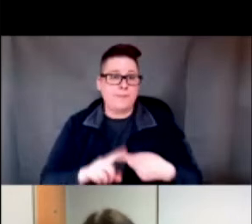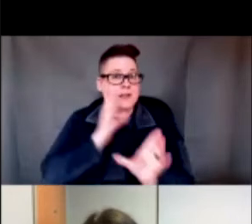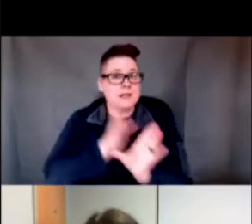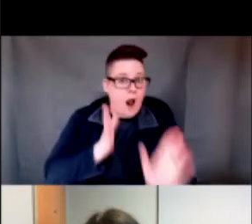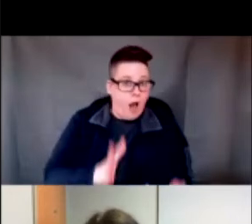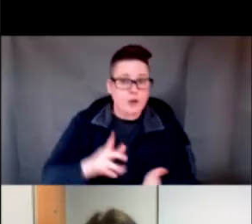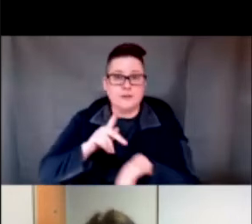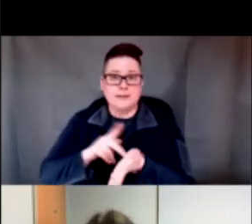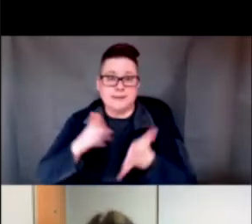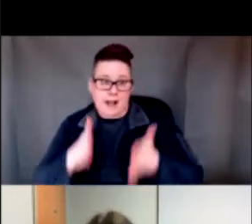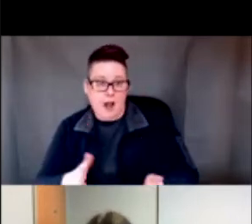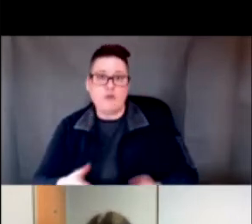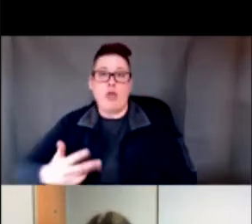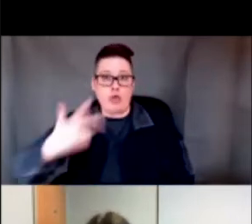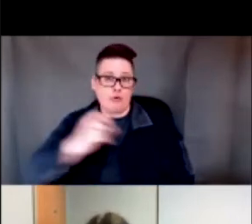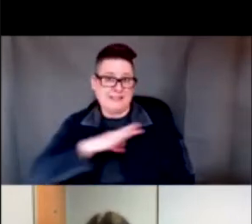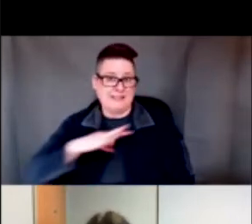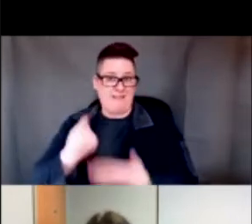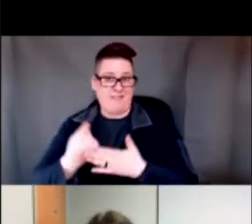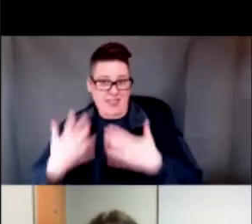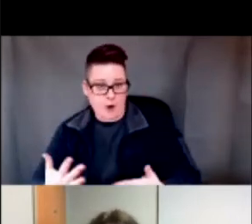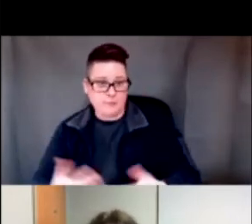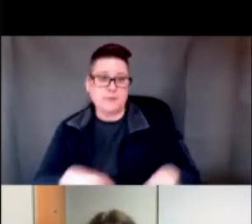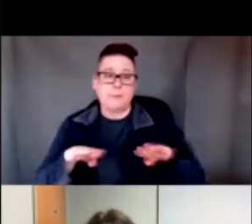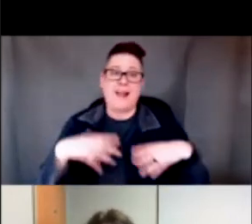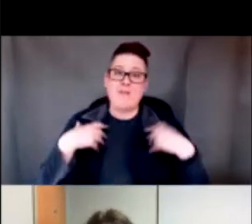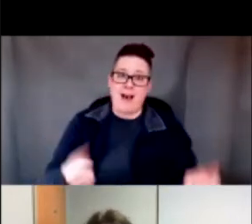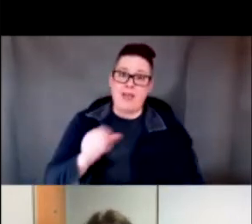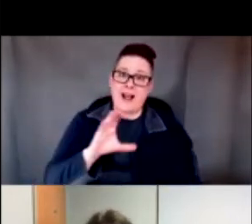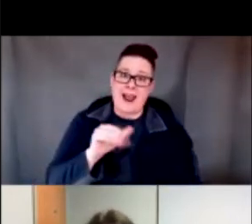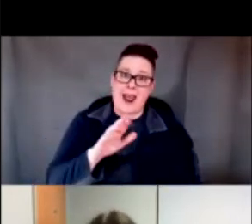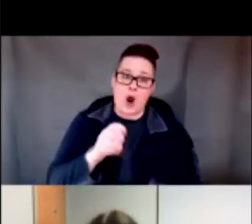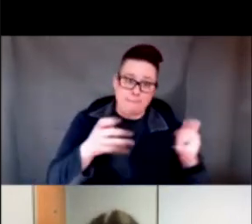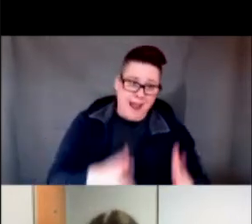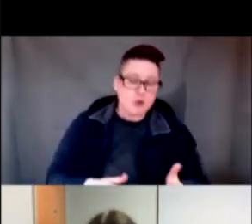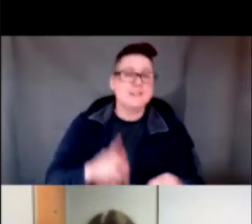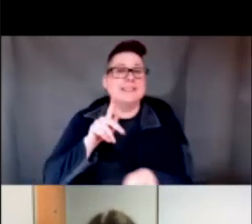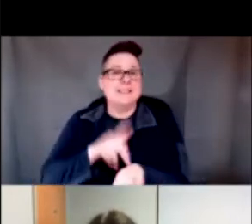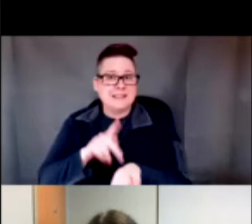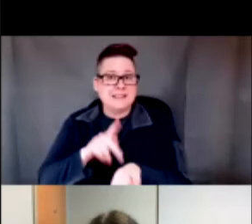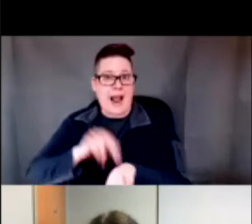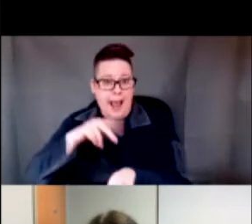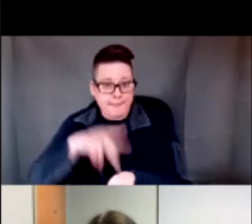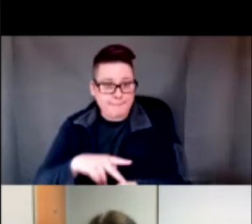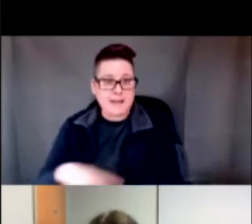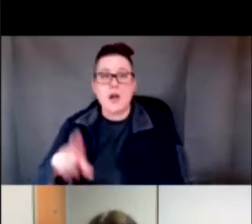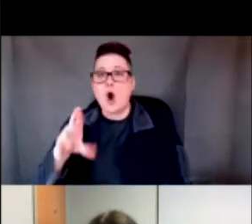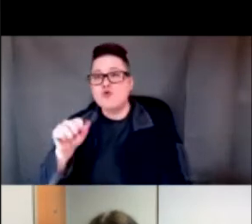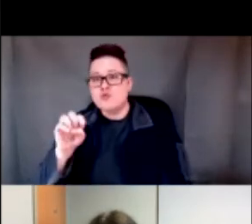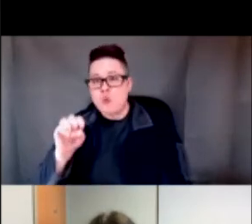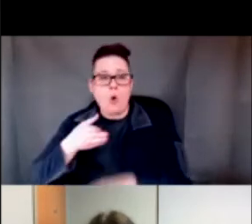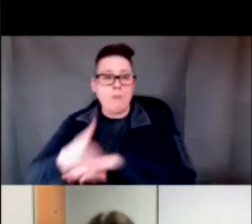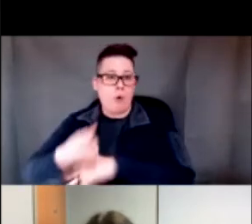psychologist, a psychiatrist, 3 staff therapists, a behavioral health care manager, a psychiatric nurse practitioner, Rose postpartum